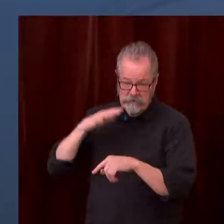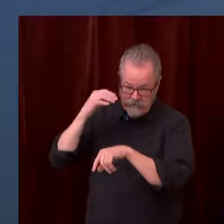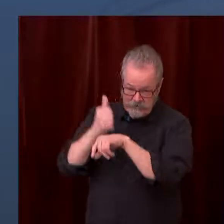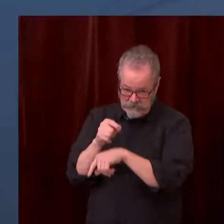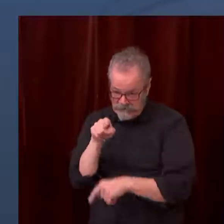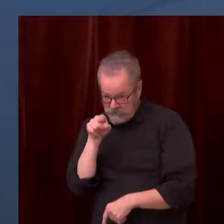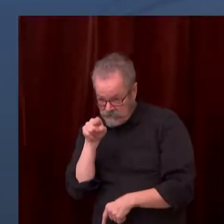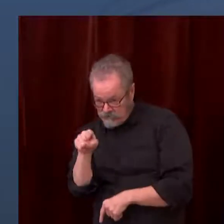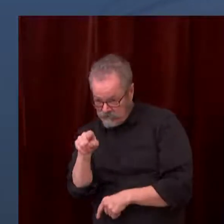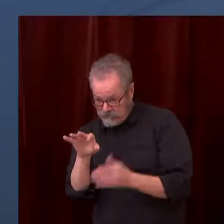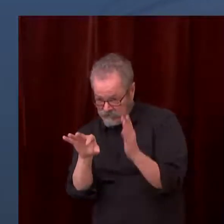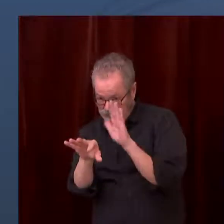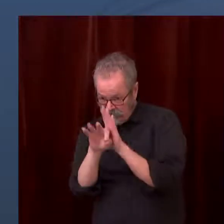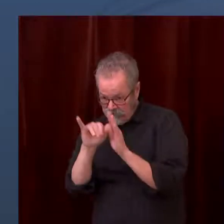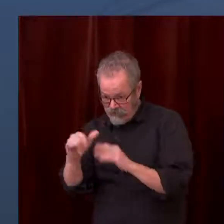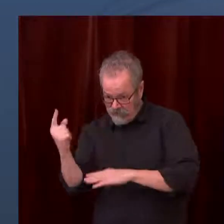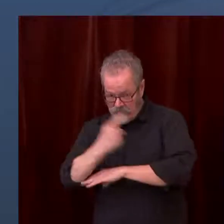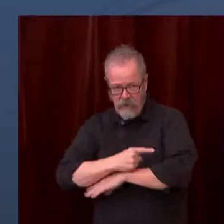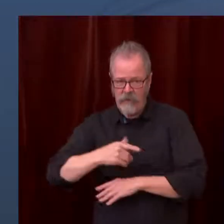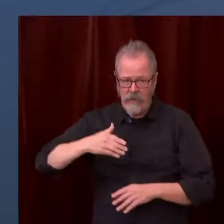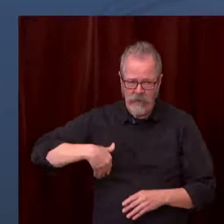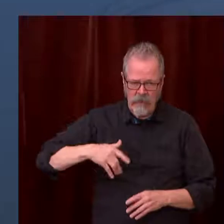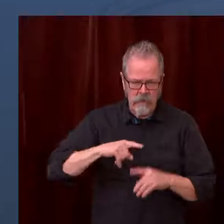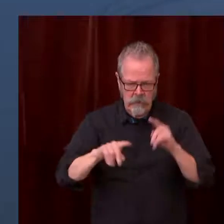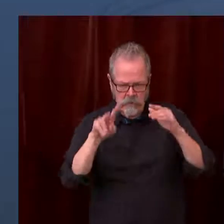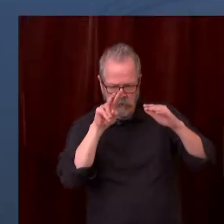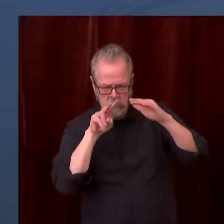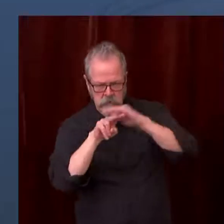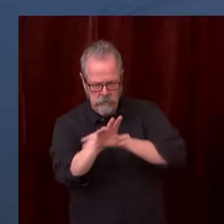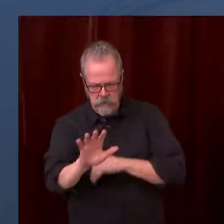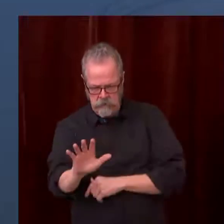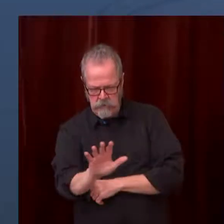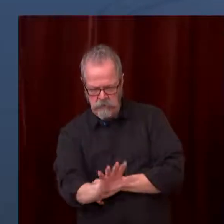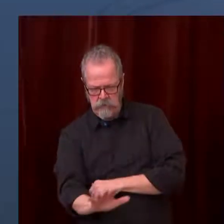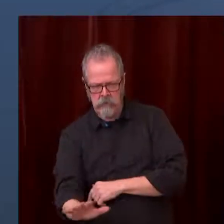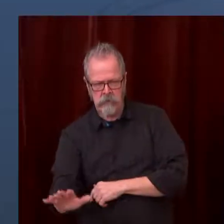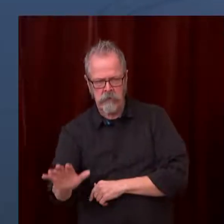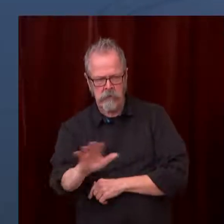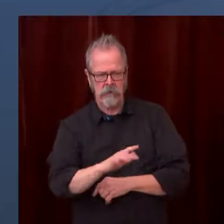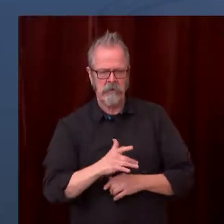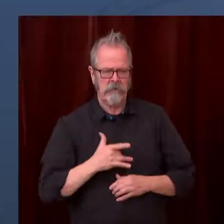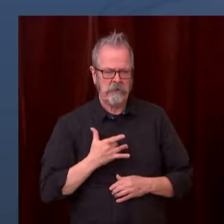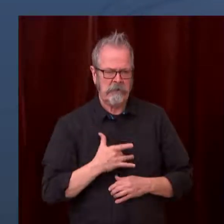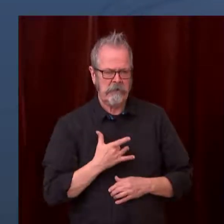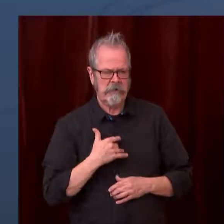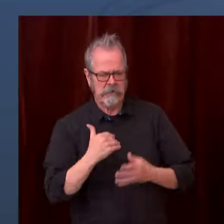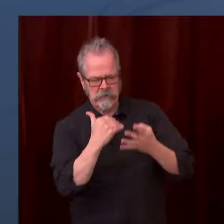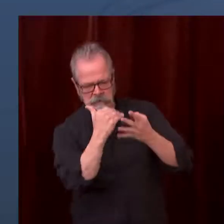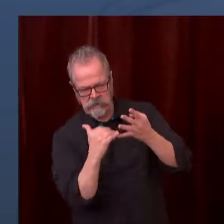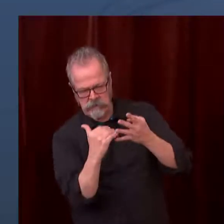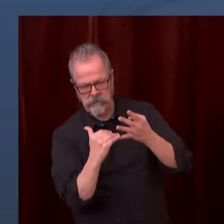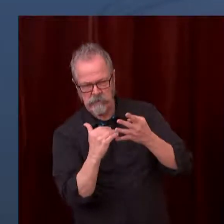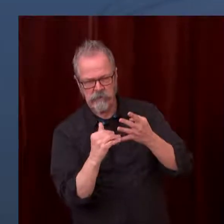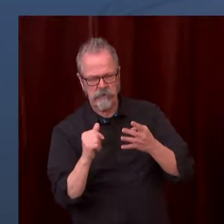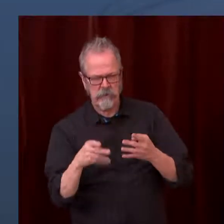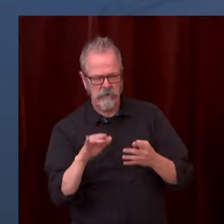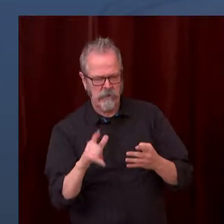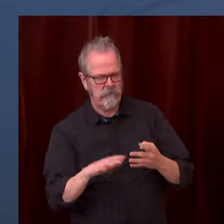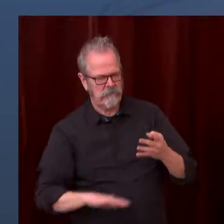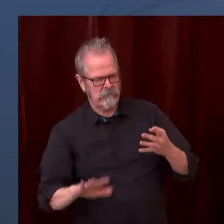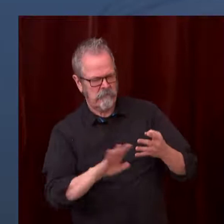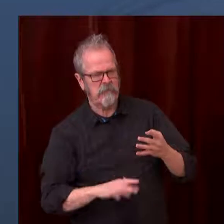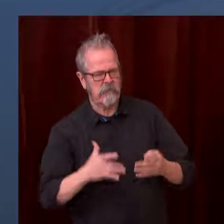I am thrilled at the progress that our federal government is making in combination with these manufacturers to increase